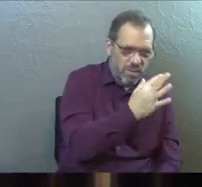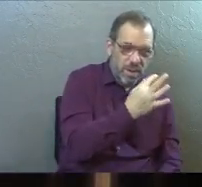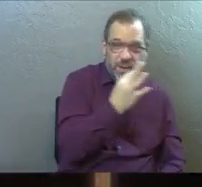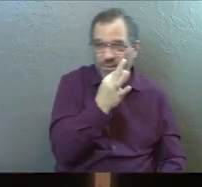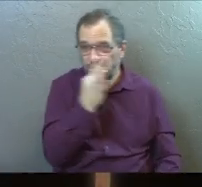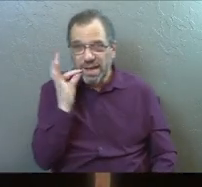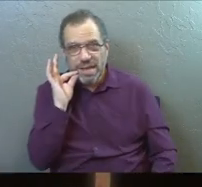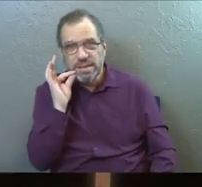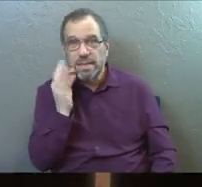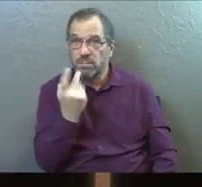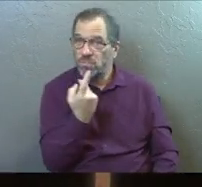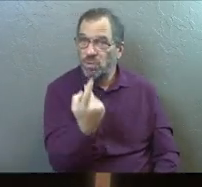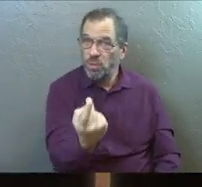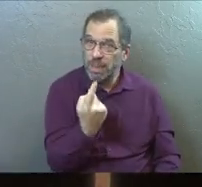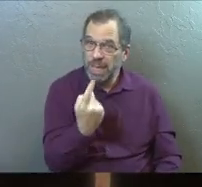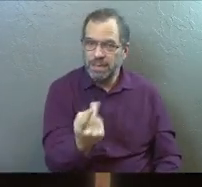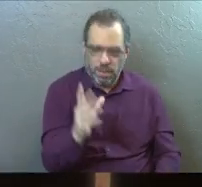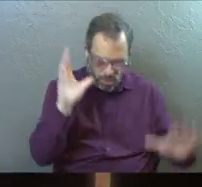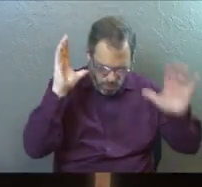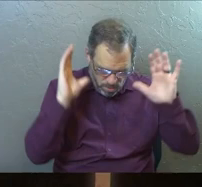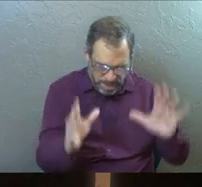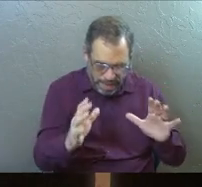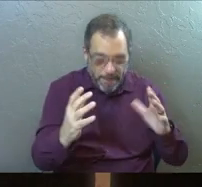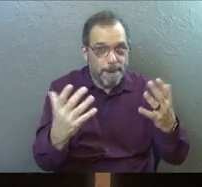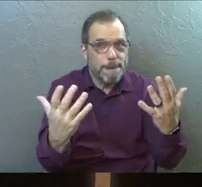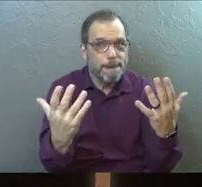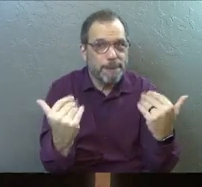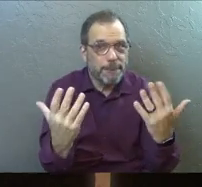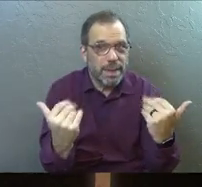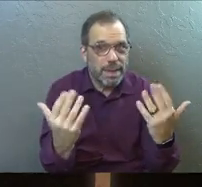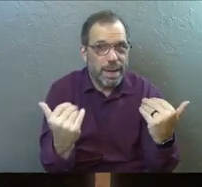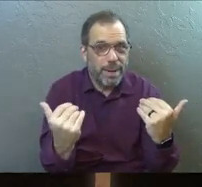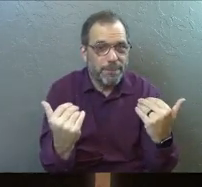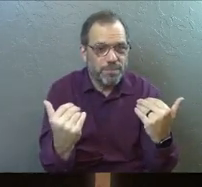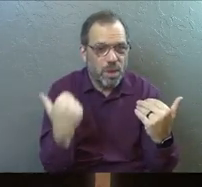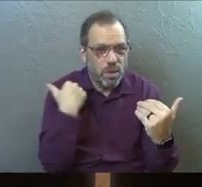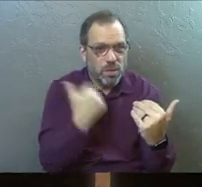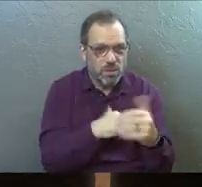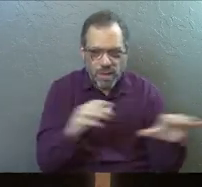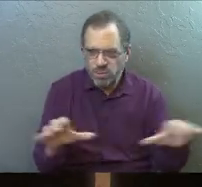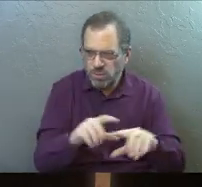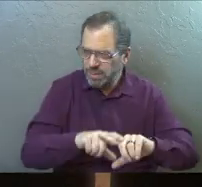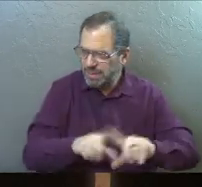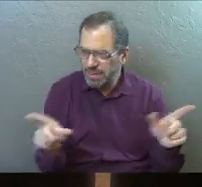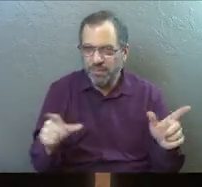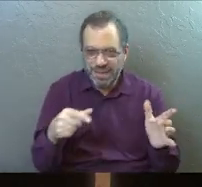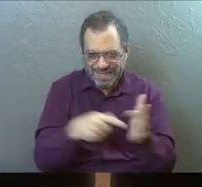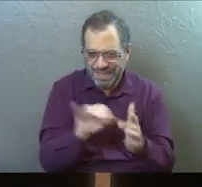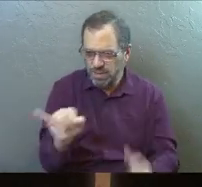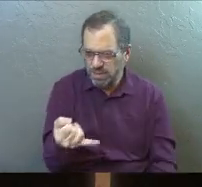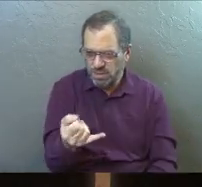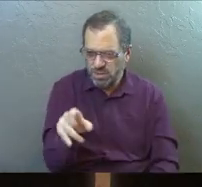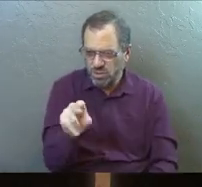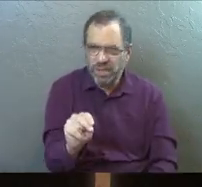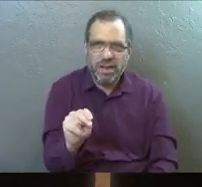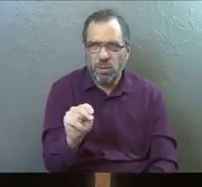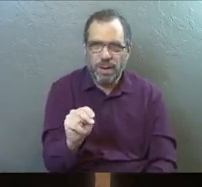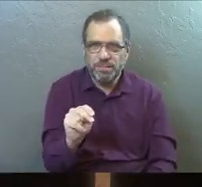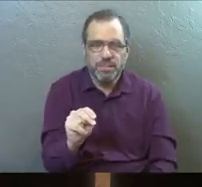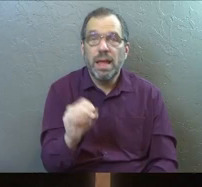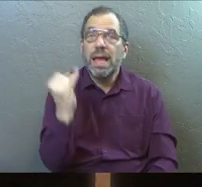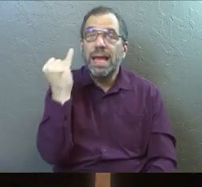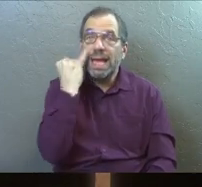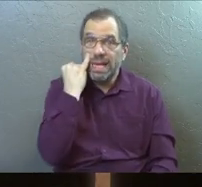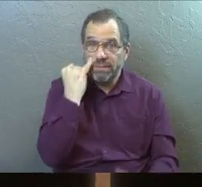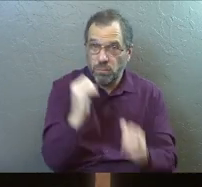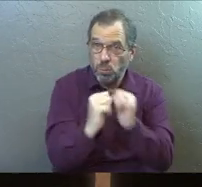to do is us basically saying, hey, come with us. We're going to try and do something different this January. And if we